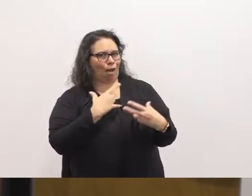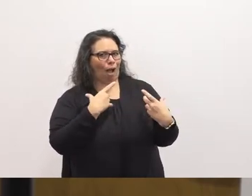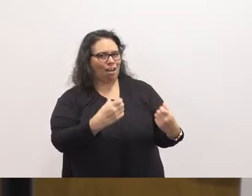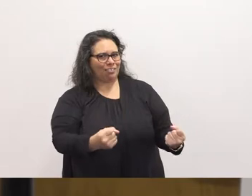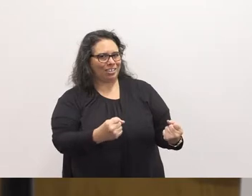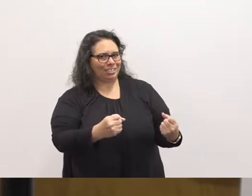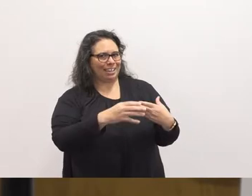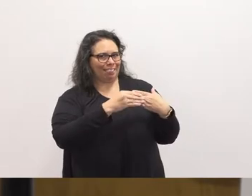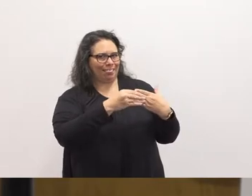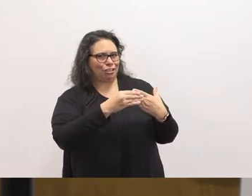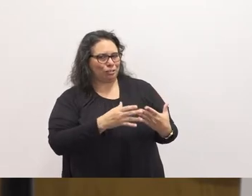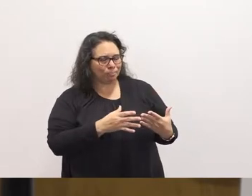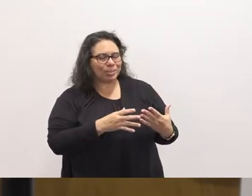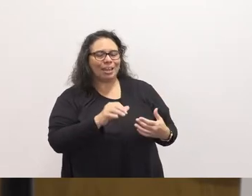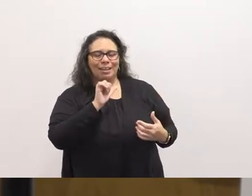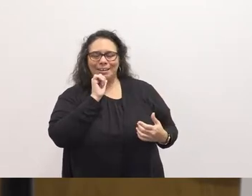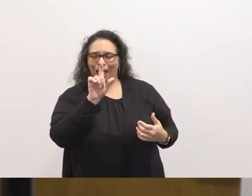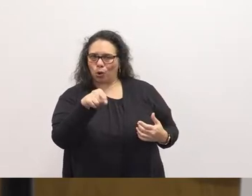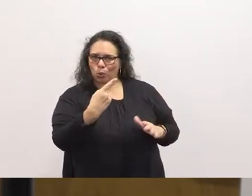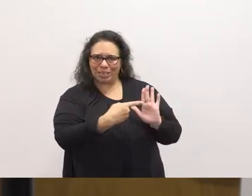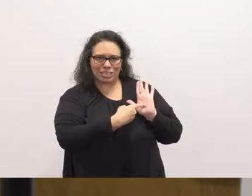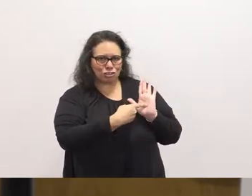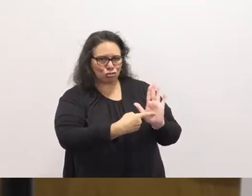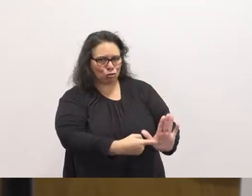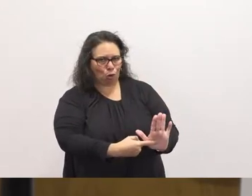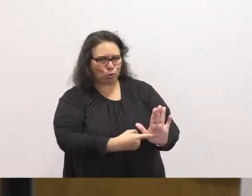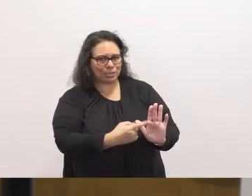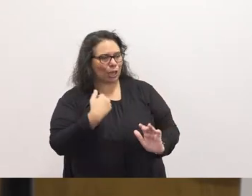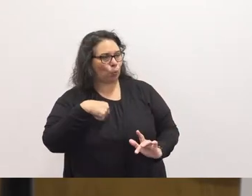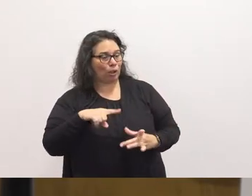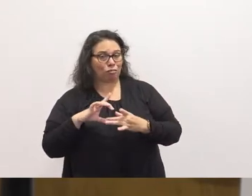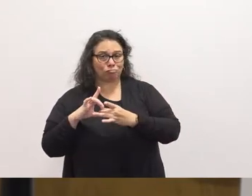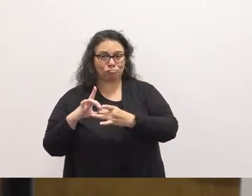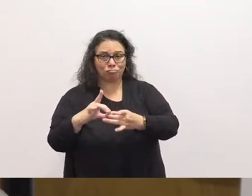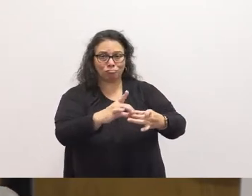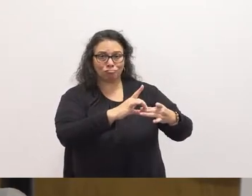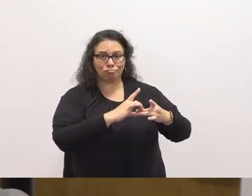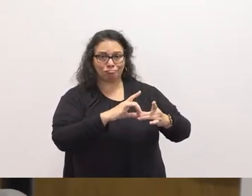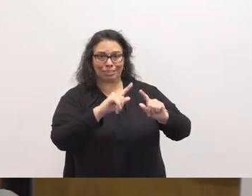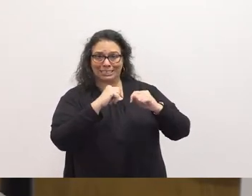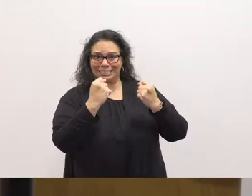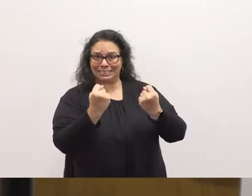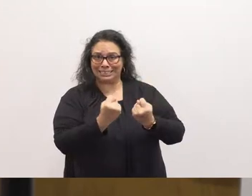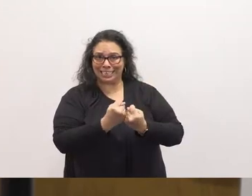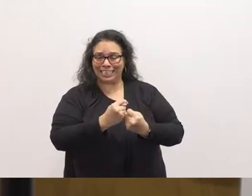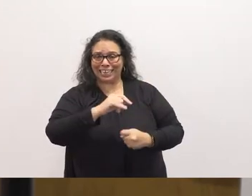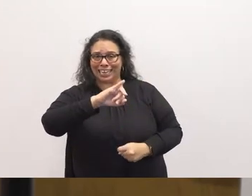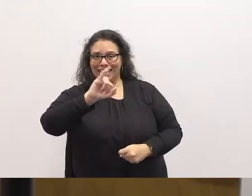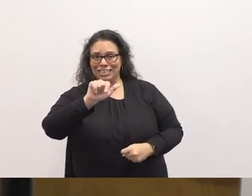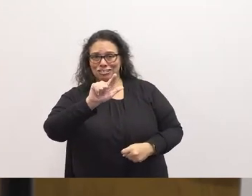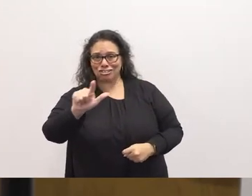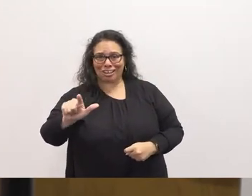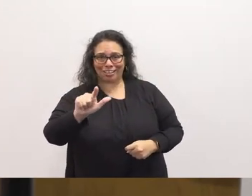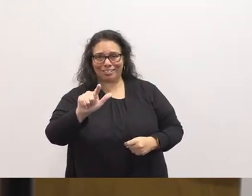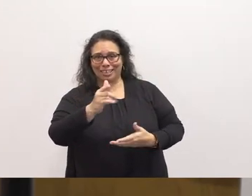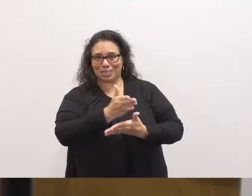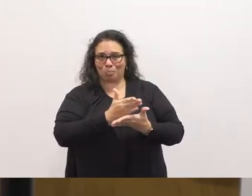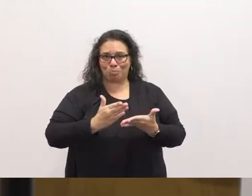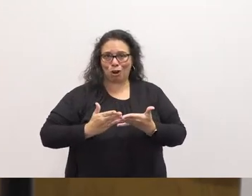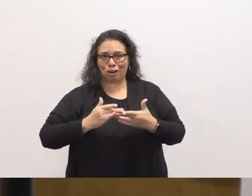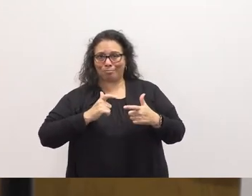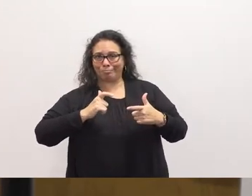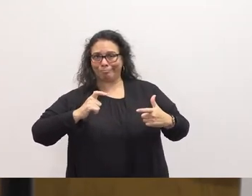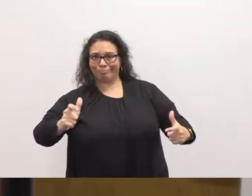it not only shows that we are united as a team, as Jill is part of the larger team, but I think that that